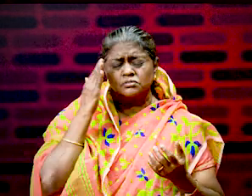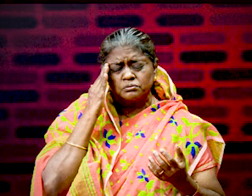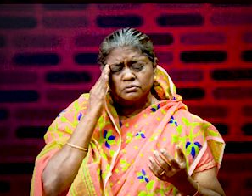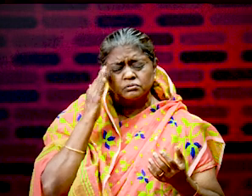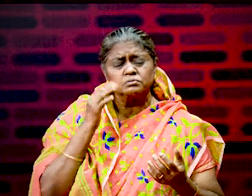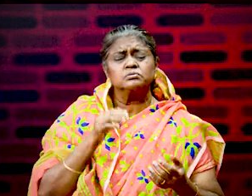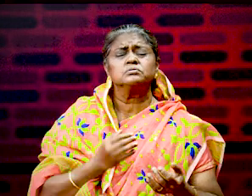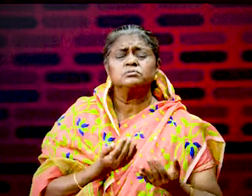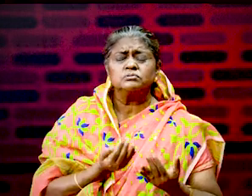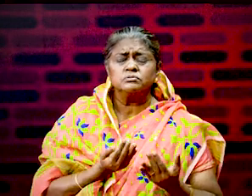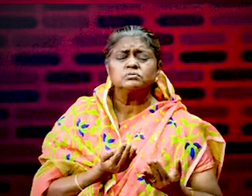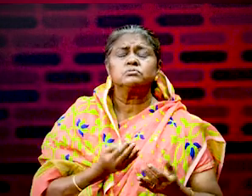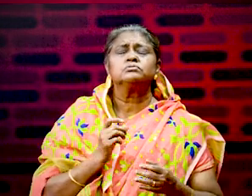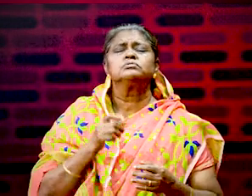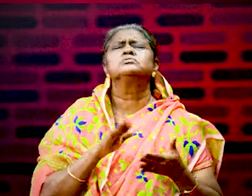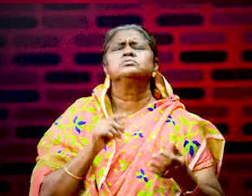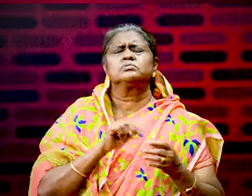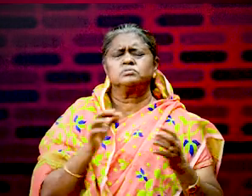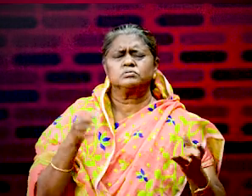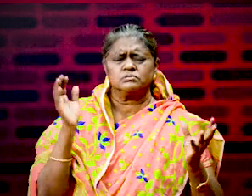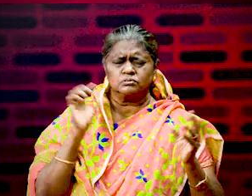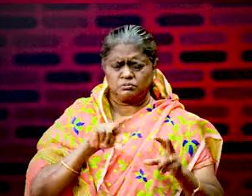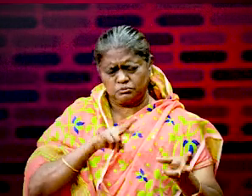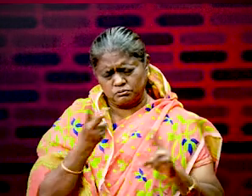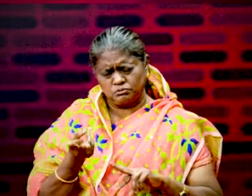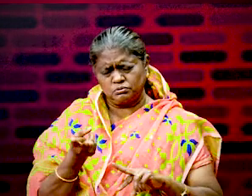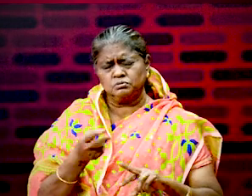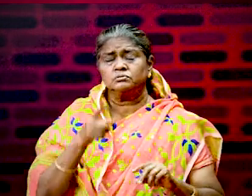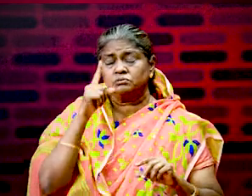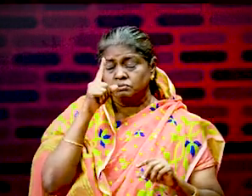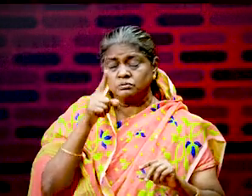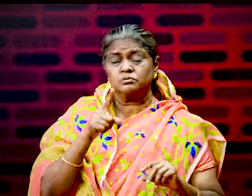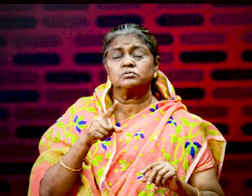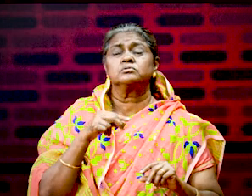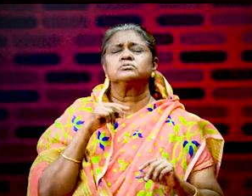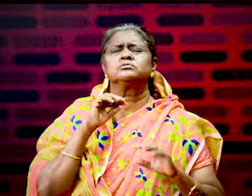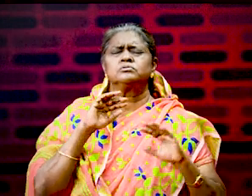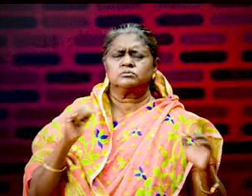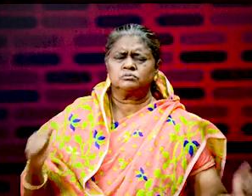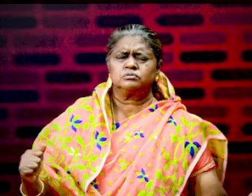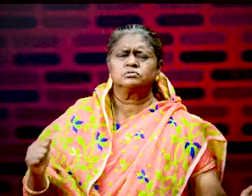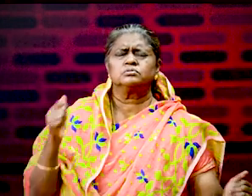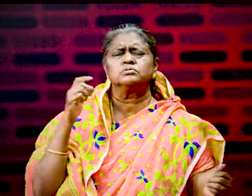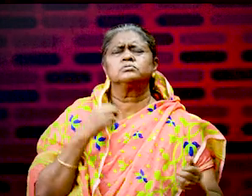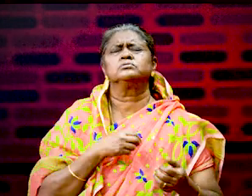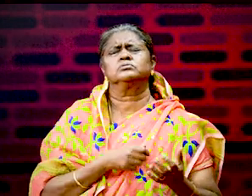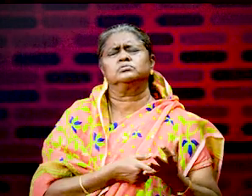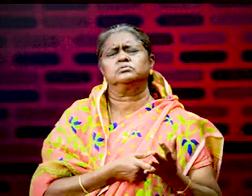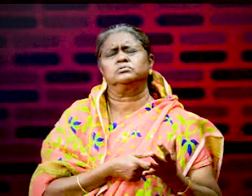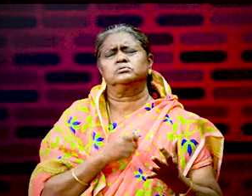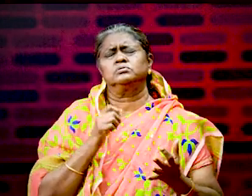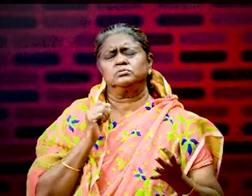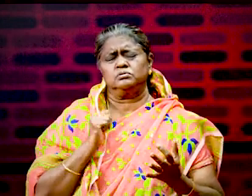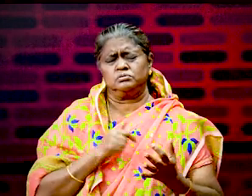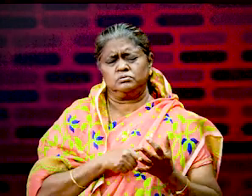works. Remember their faith. Remember the life they lived for you, O God. Let the compensation come from your holy throne,